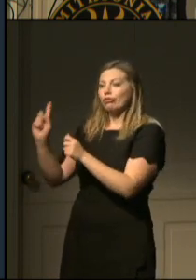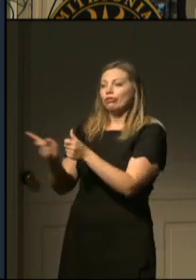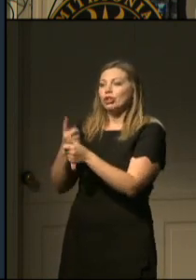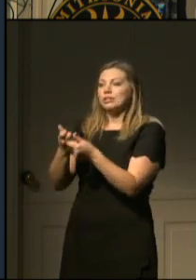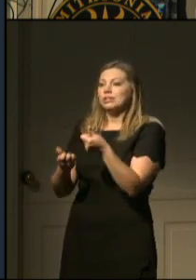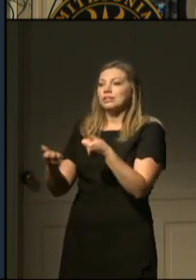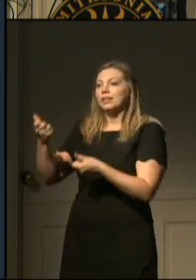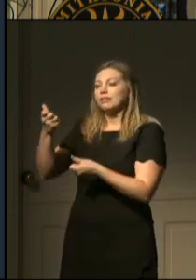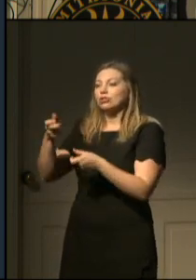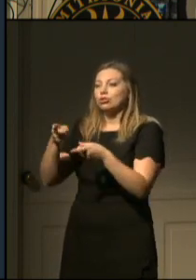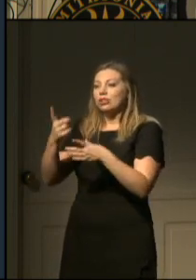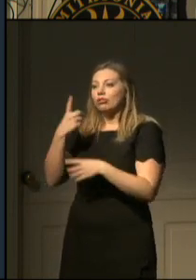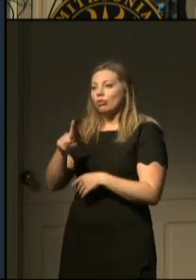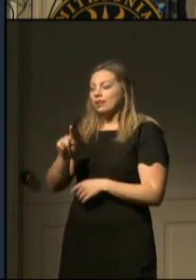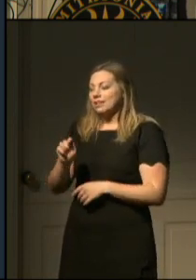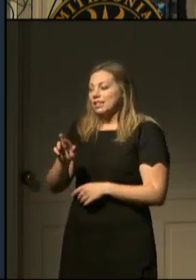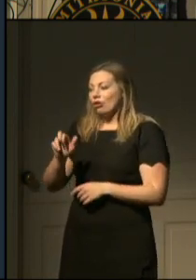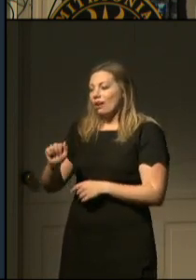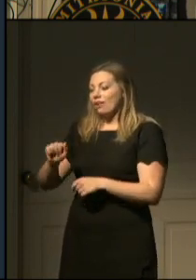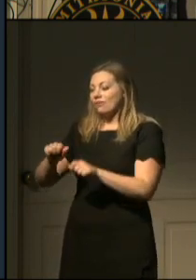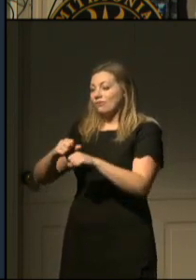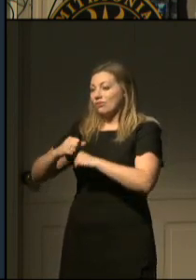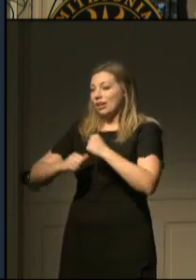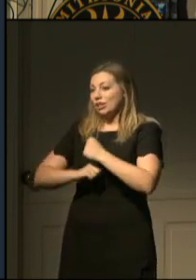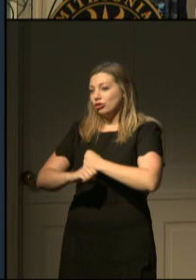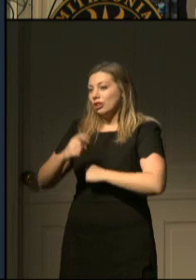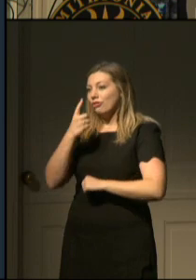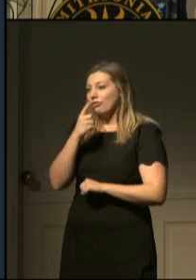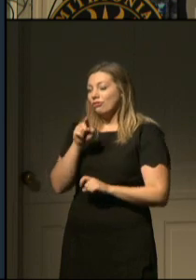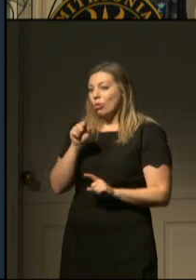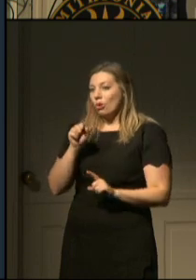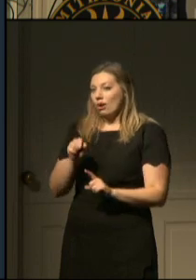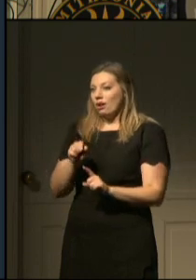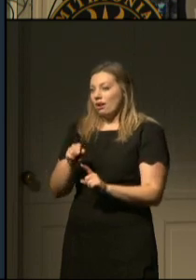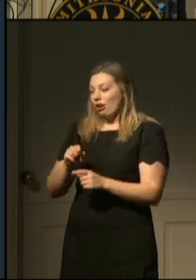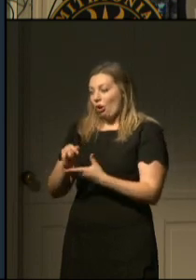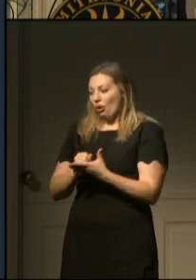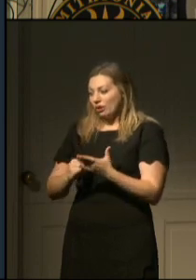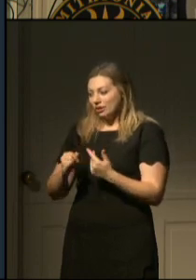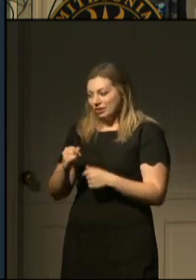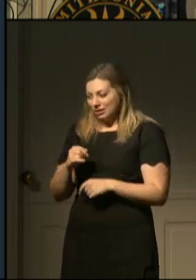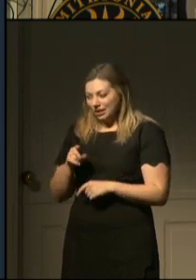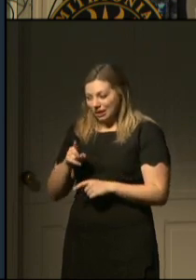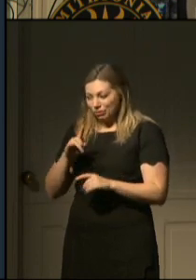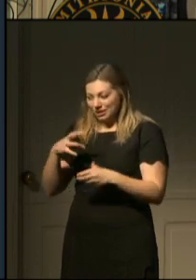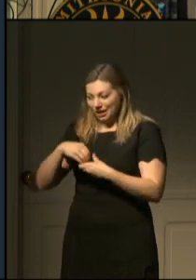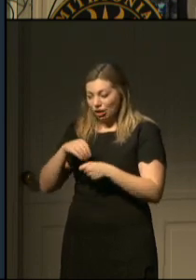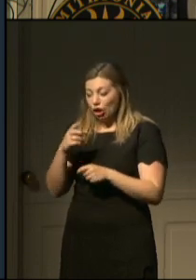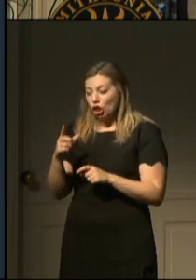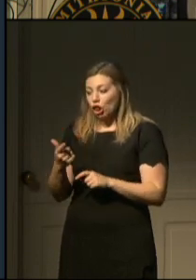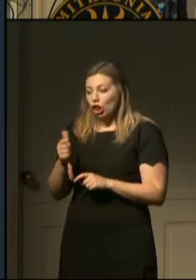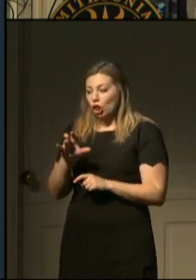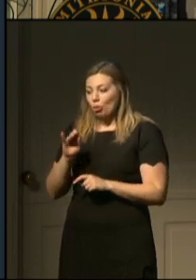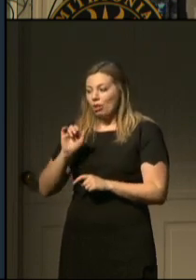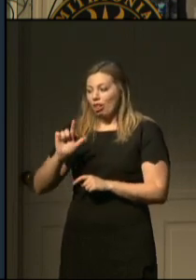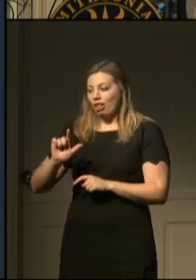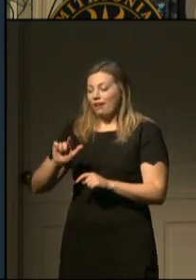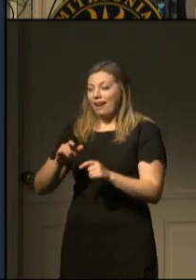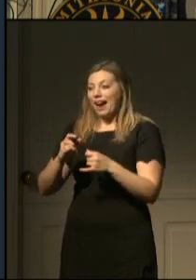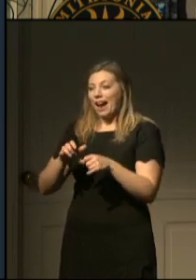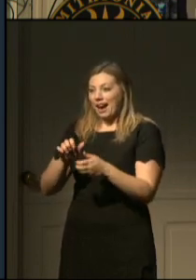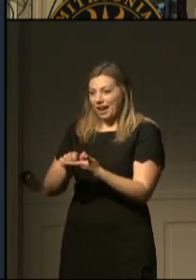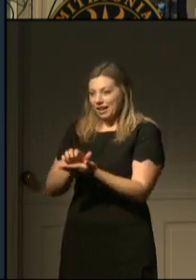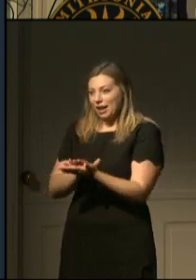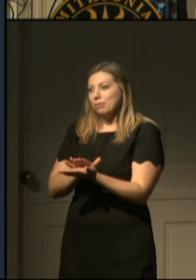Terra Foundation for American Art's European Center and Library, where he directed the foundation's global academic programs and giving in